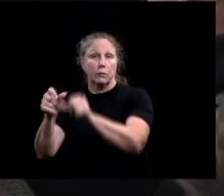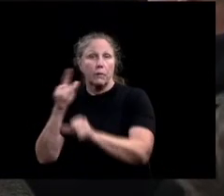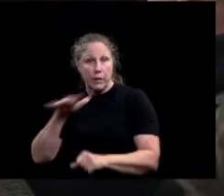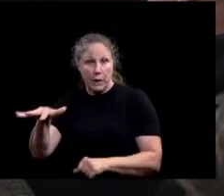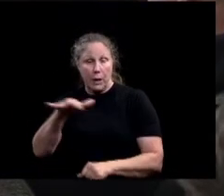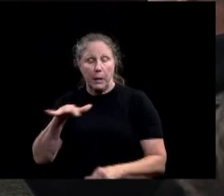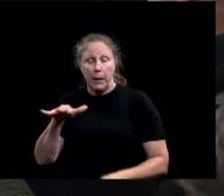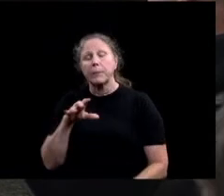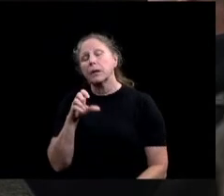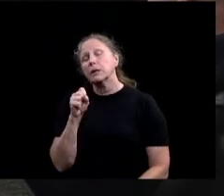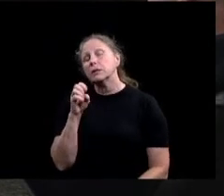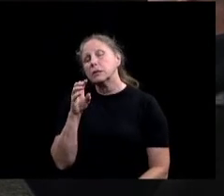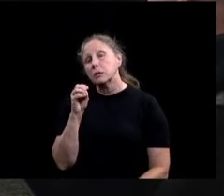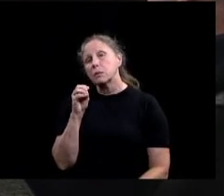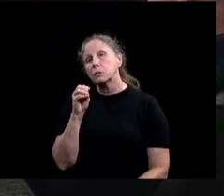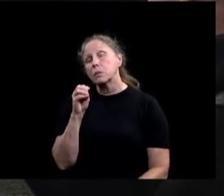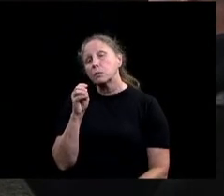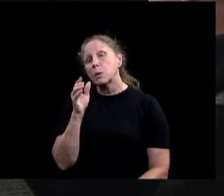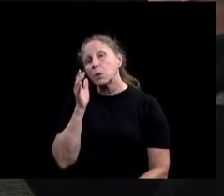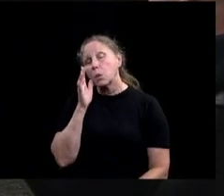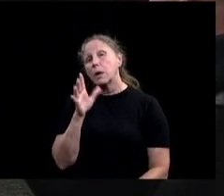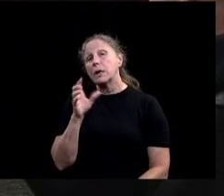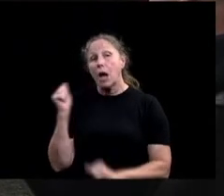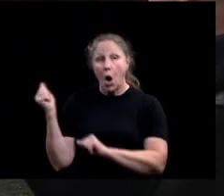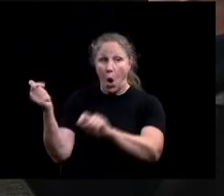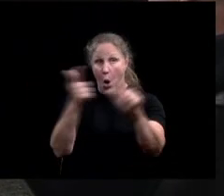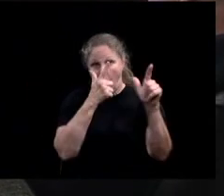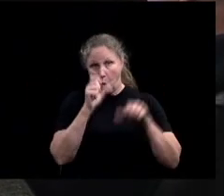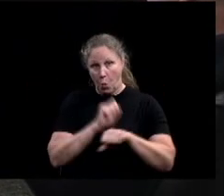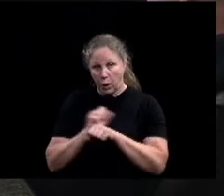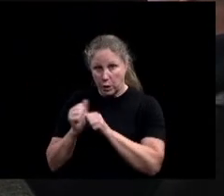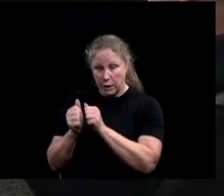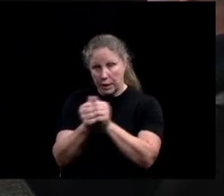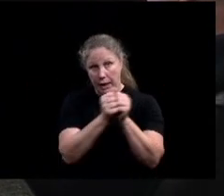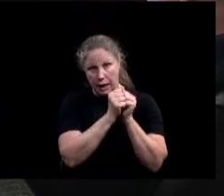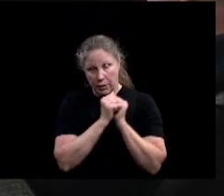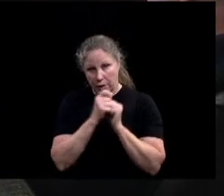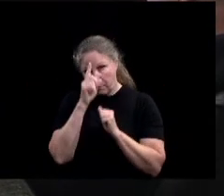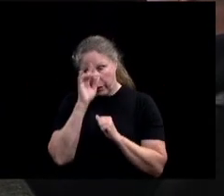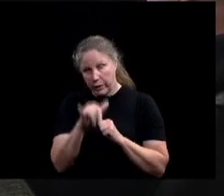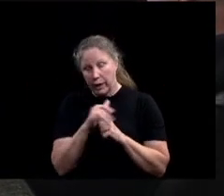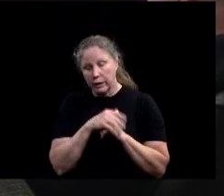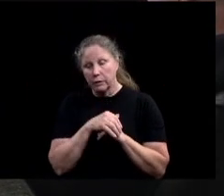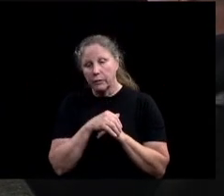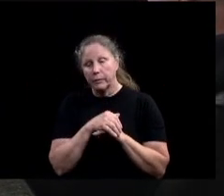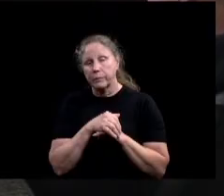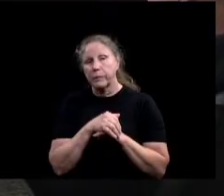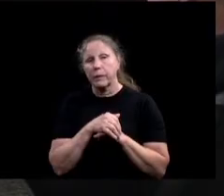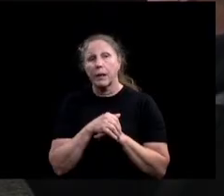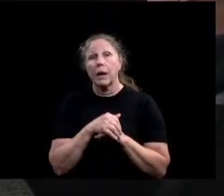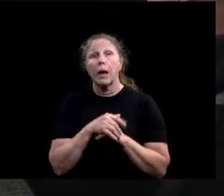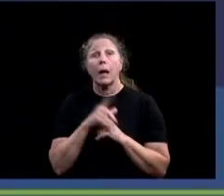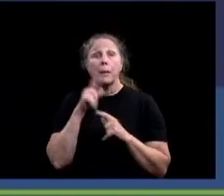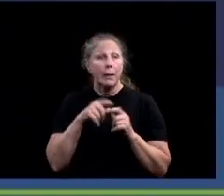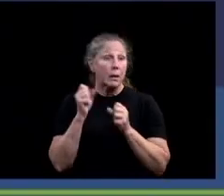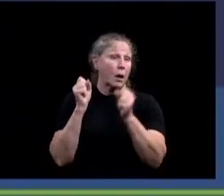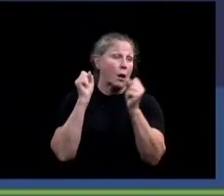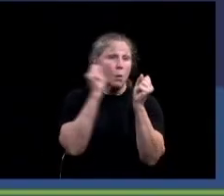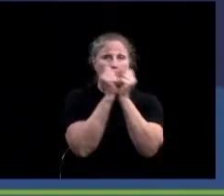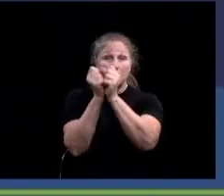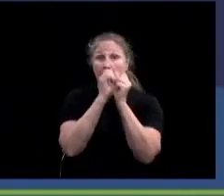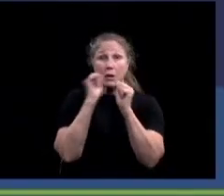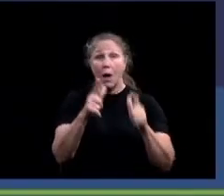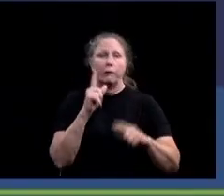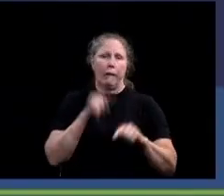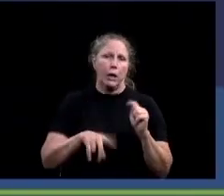of us working together to do that, because we just can't arrest our way out of all these issues. I completely agree